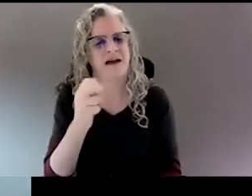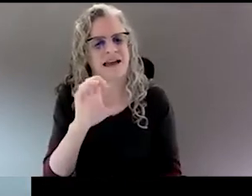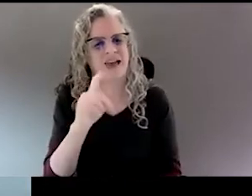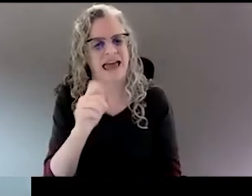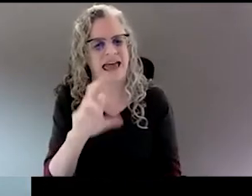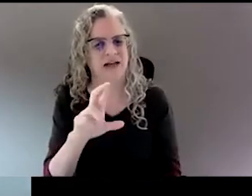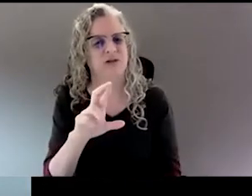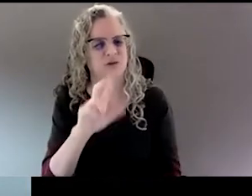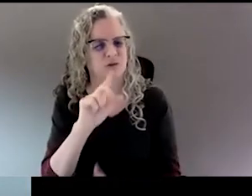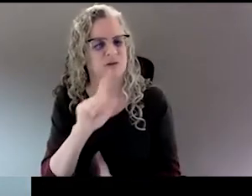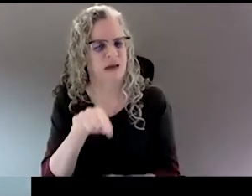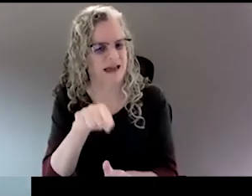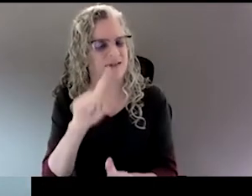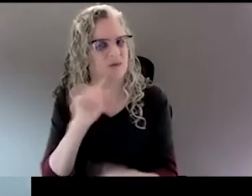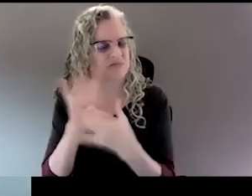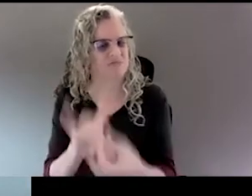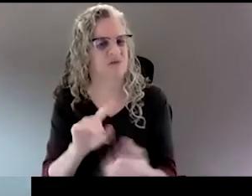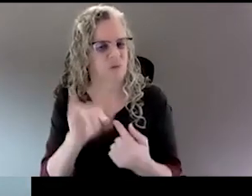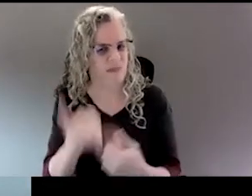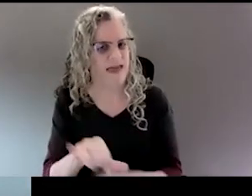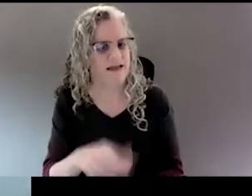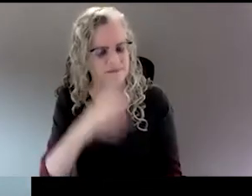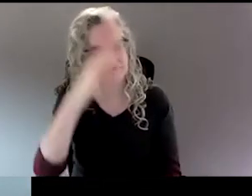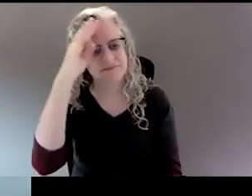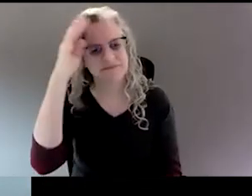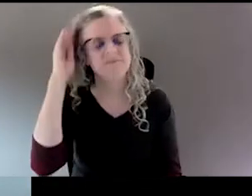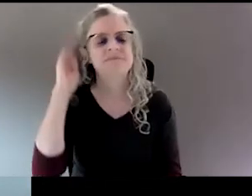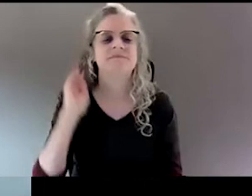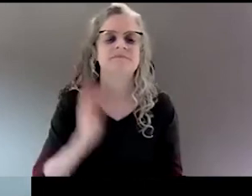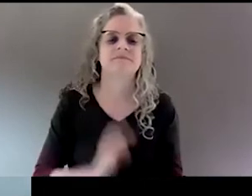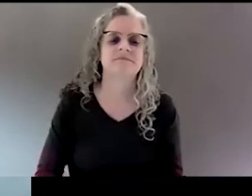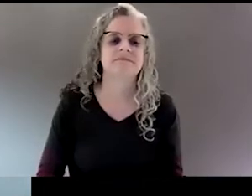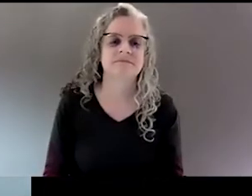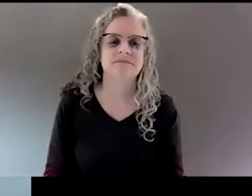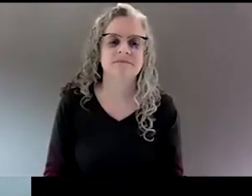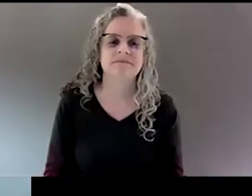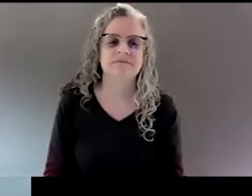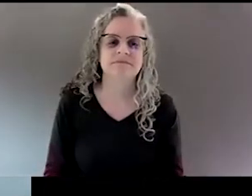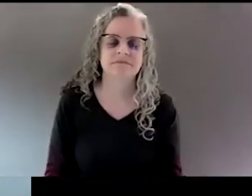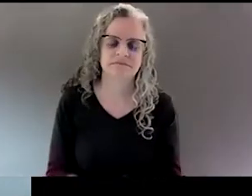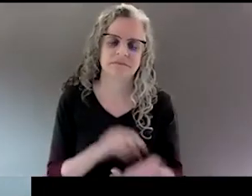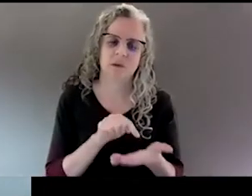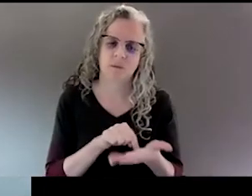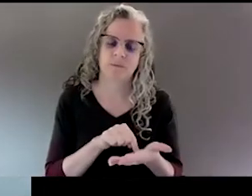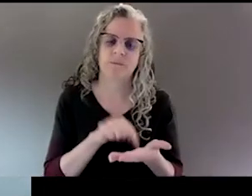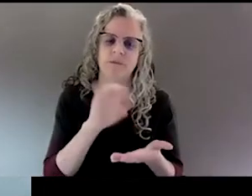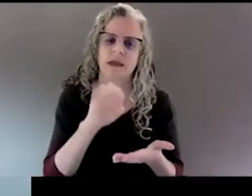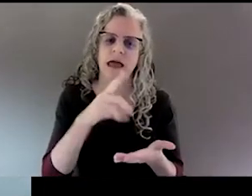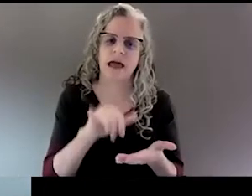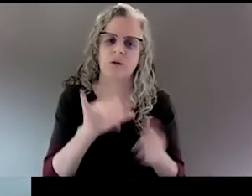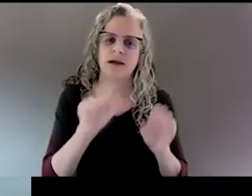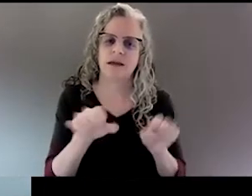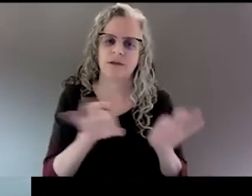that, and this is with some tweaking, that equity can be defined as the absence of